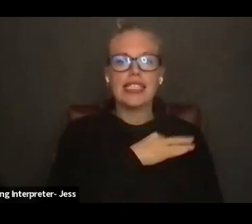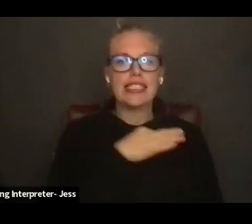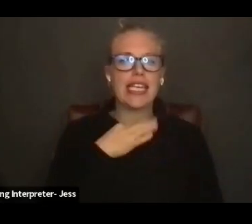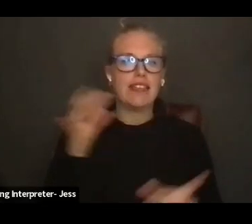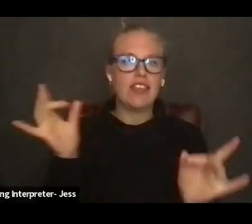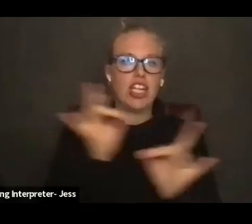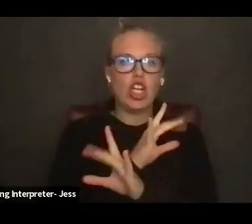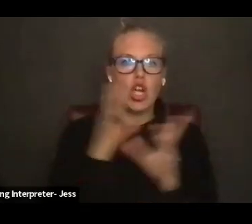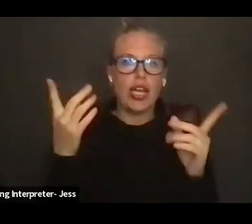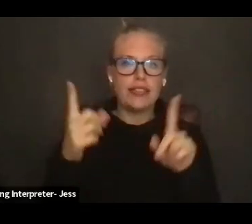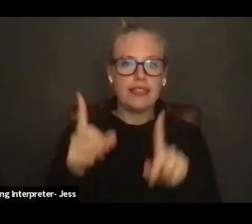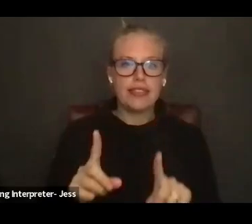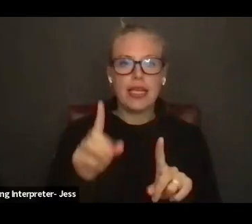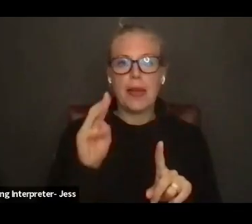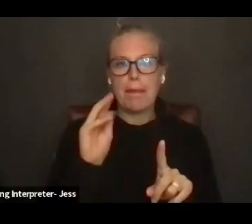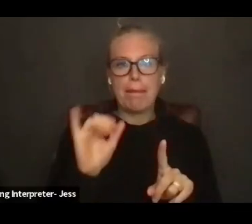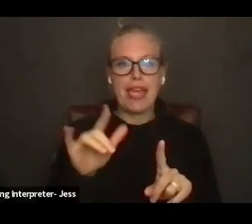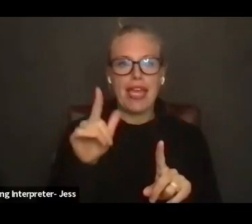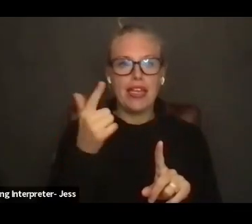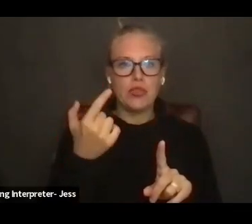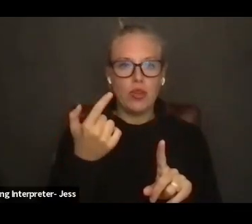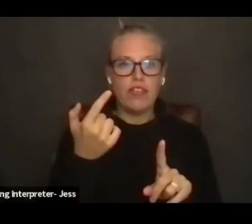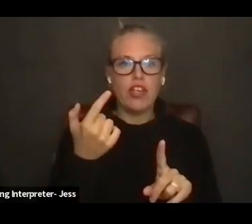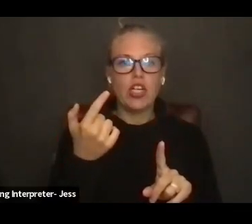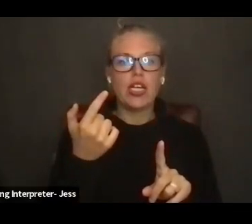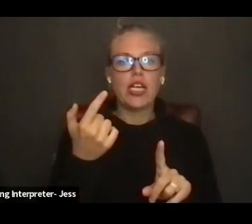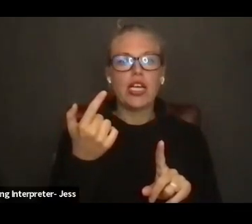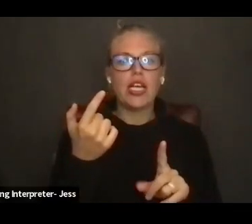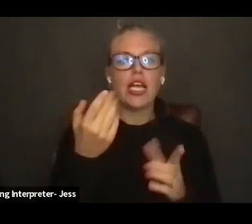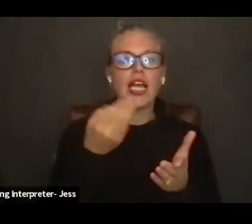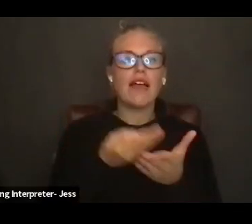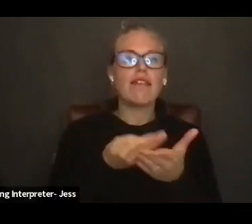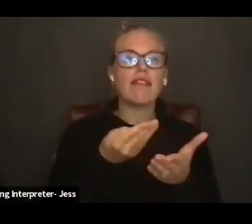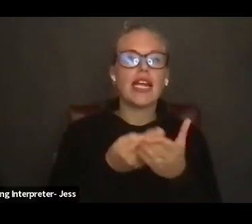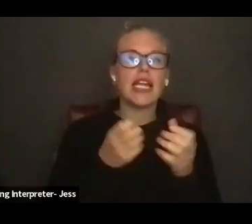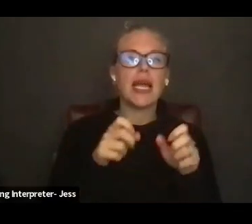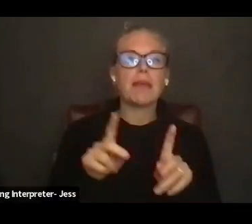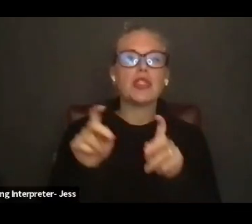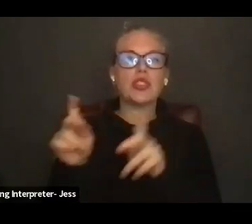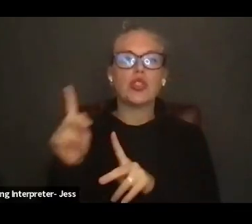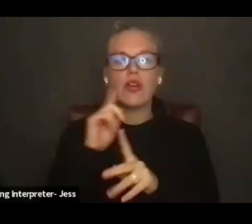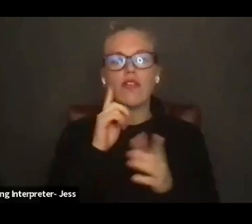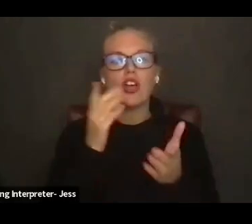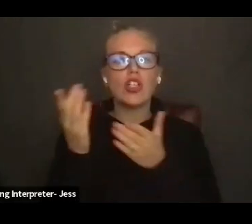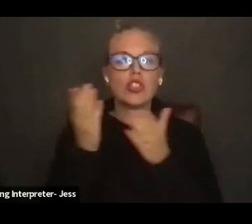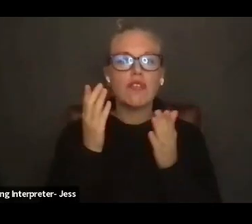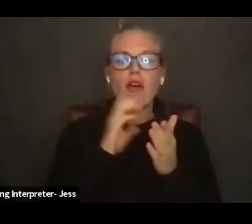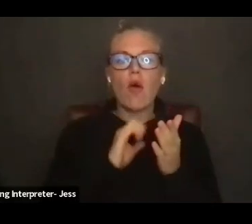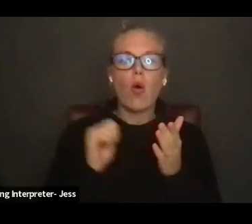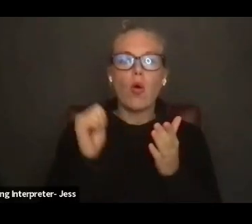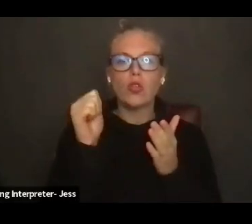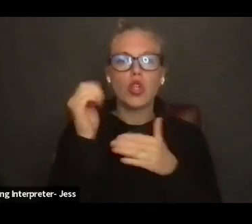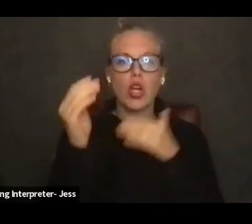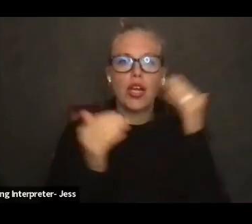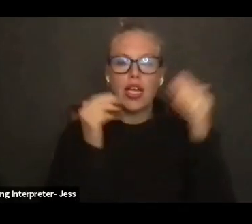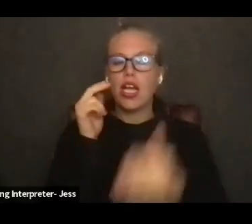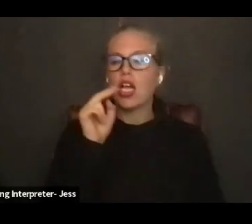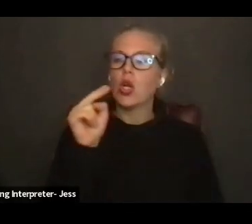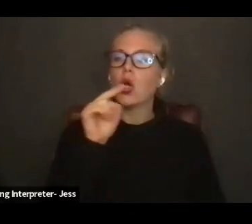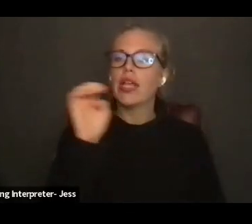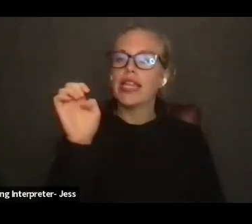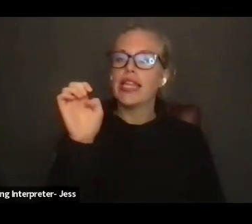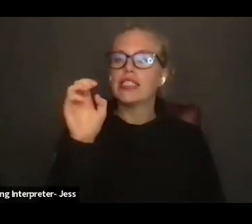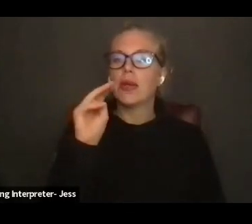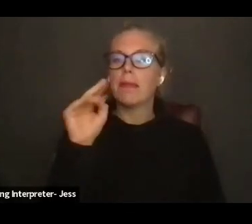Crisis on May 21st, and then Funding Opportunities for Those Serving Older Adults in Northeastern Minnesota